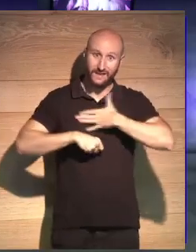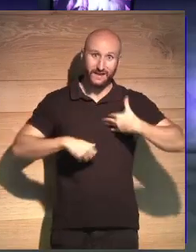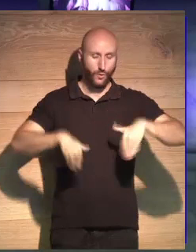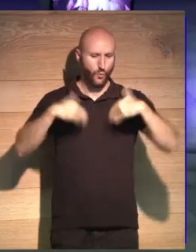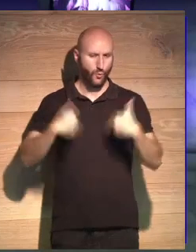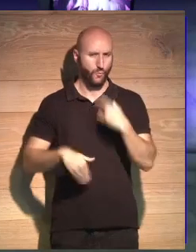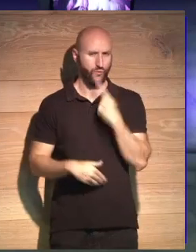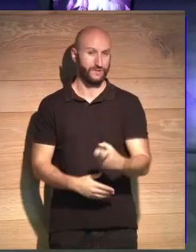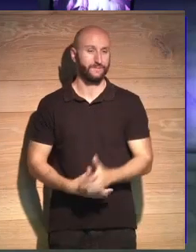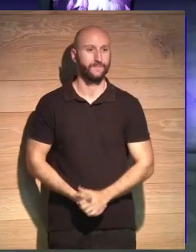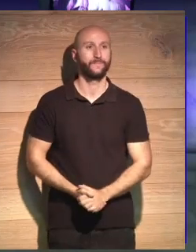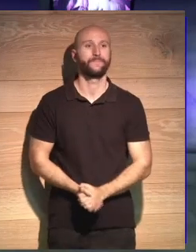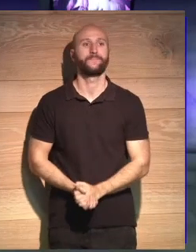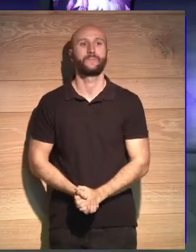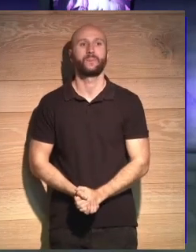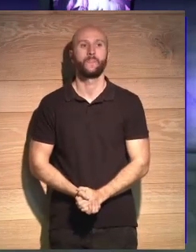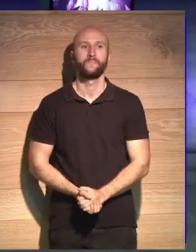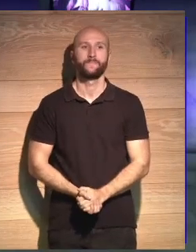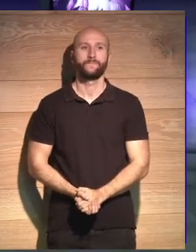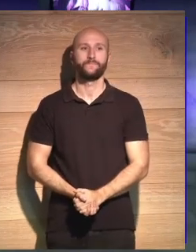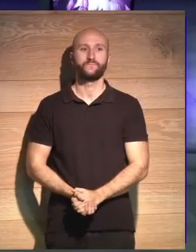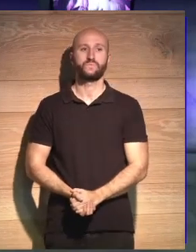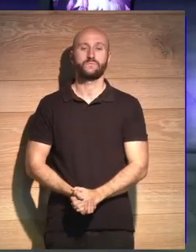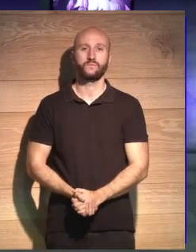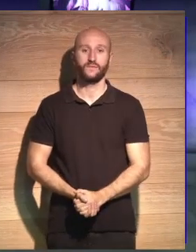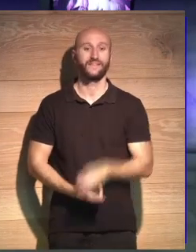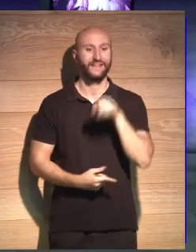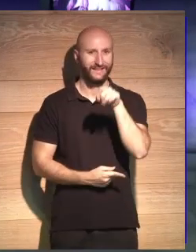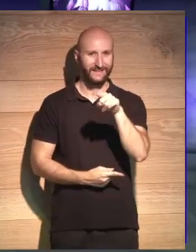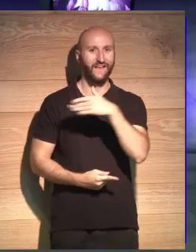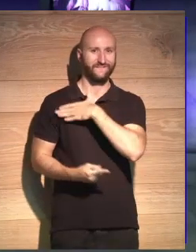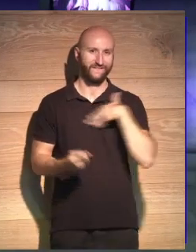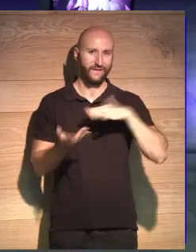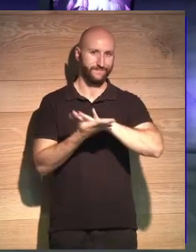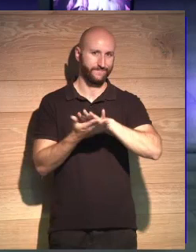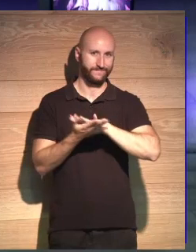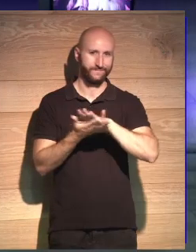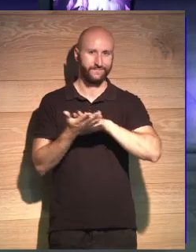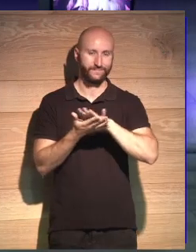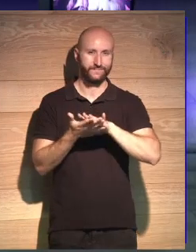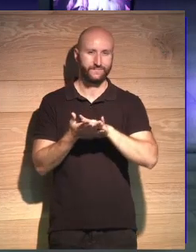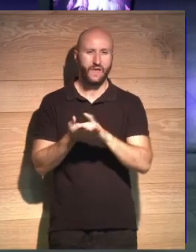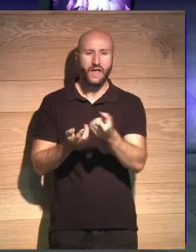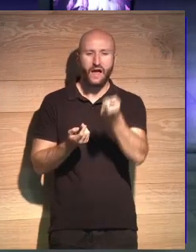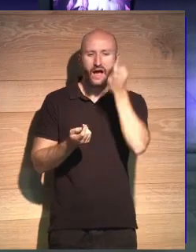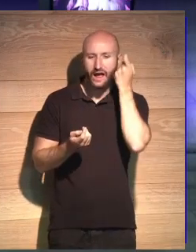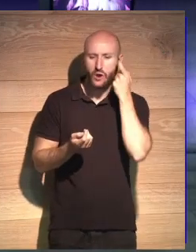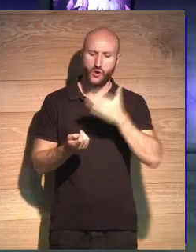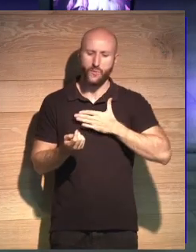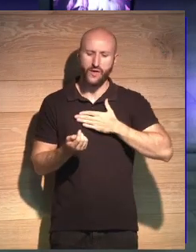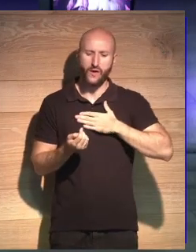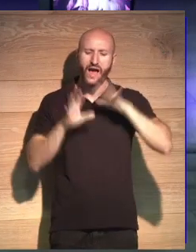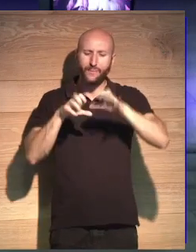school, he or she will encounter great difficulties in implementing this type of workshops through STEAM. Then I also want